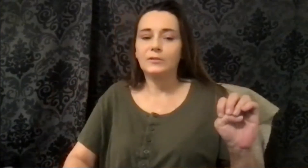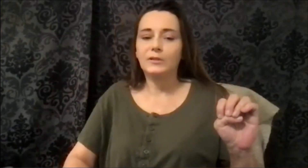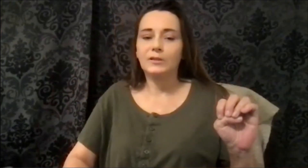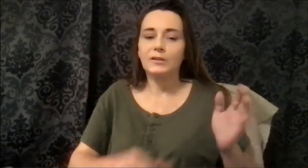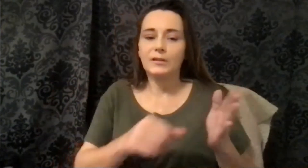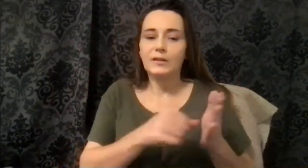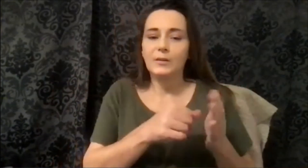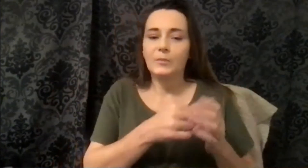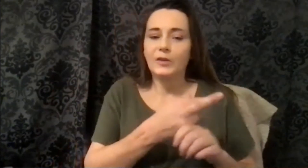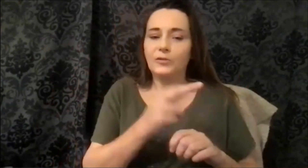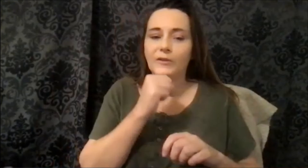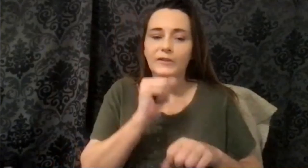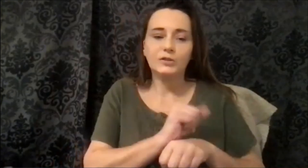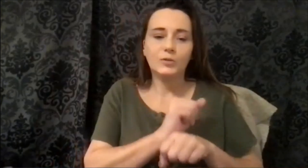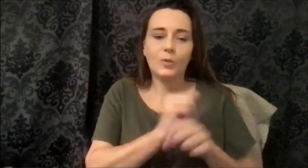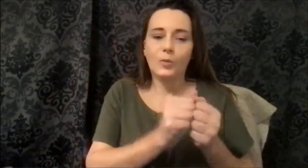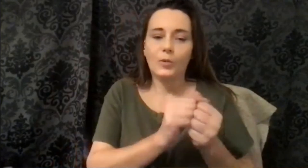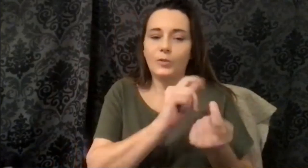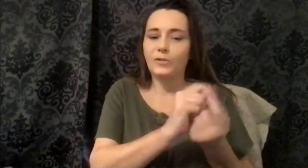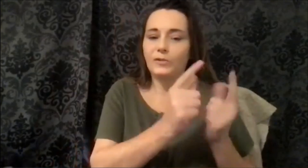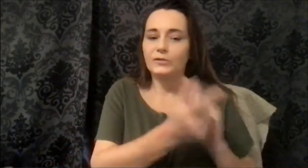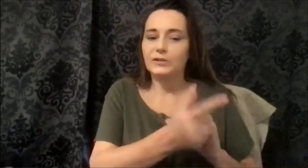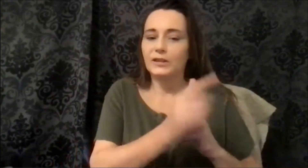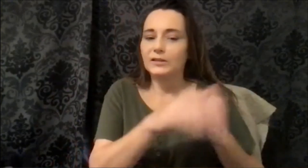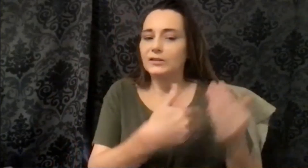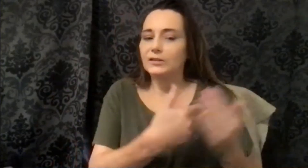with translations. That's all I can tell you. So